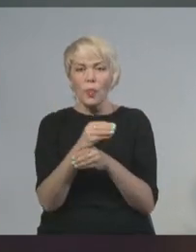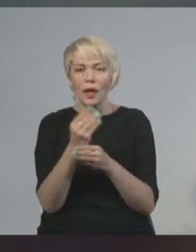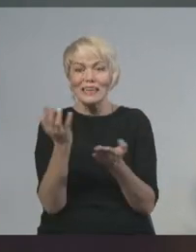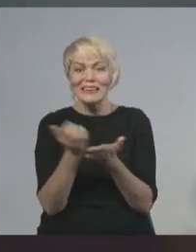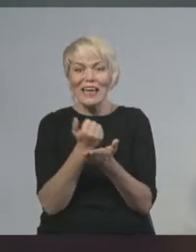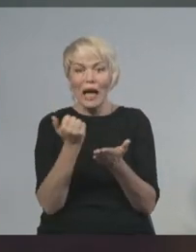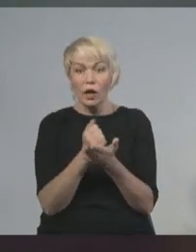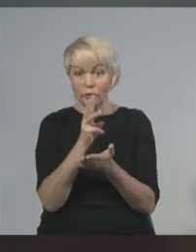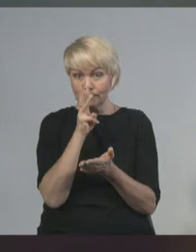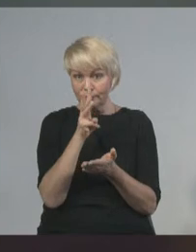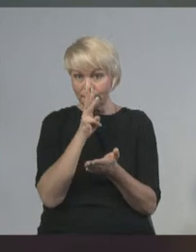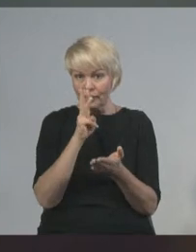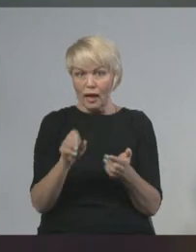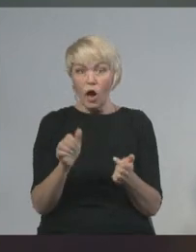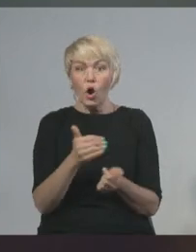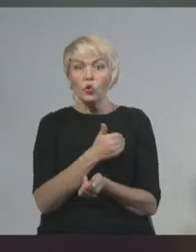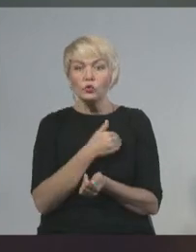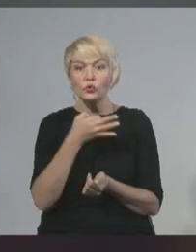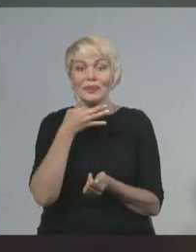additional